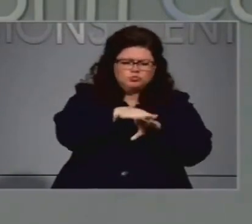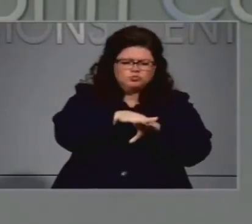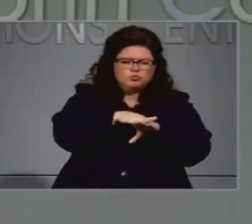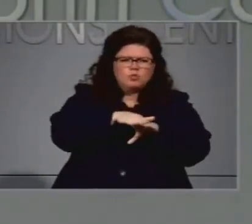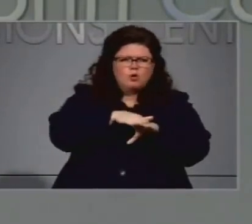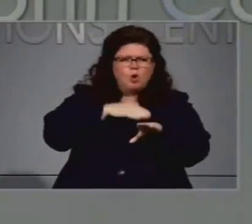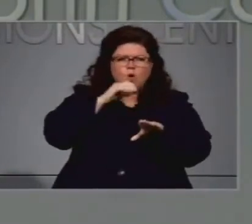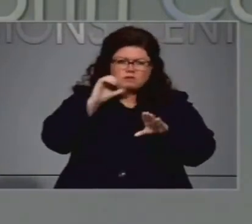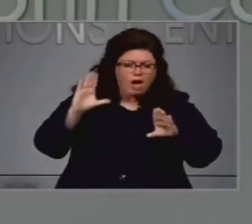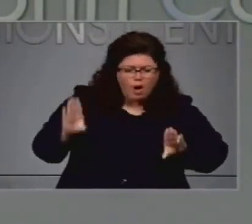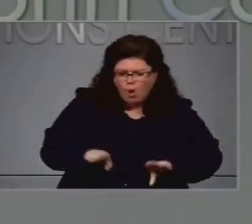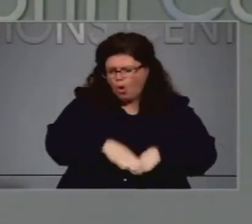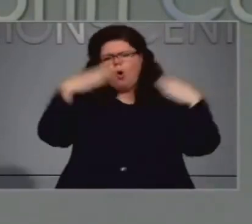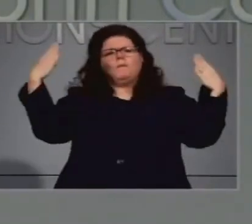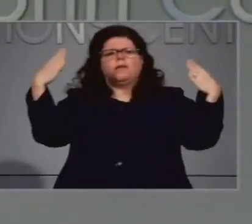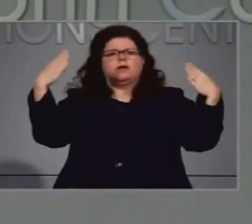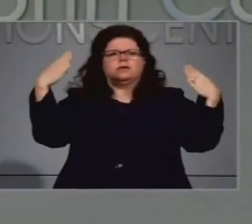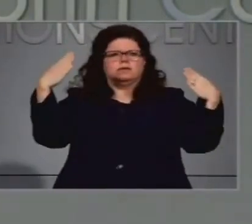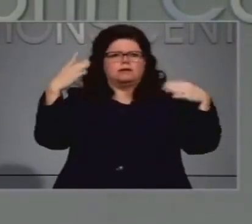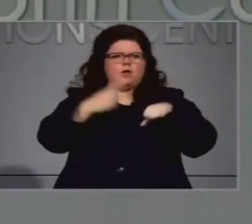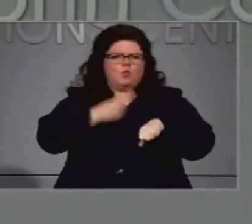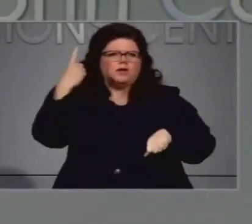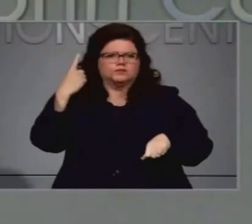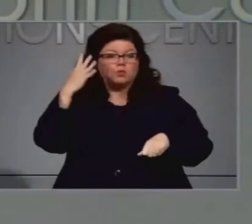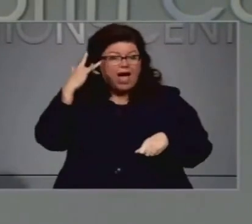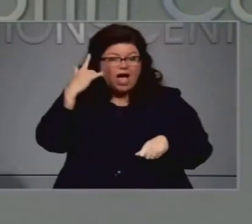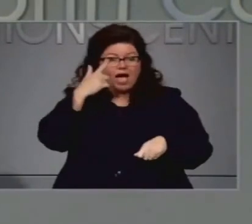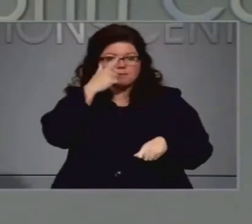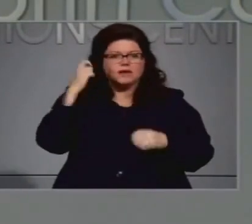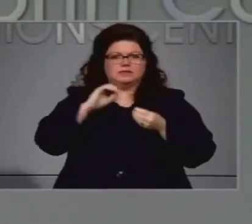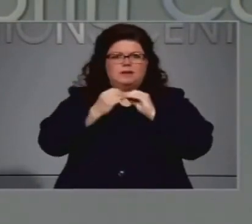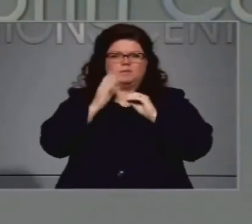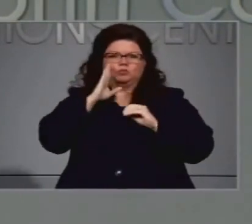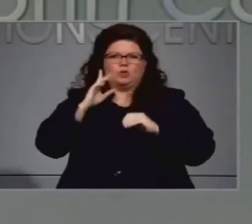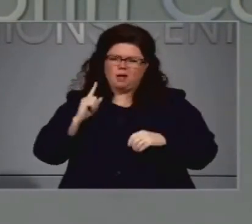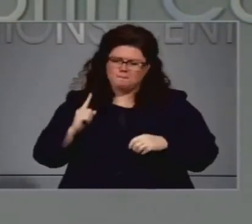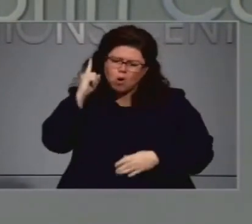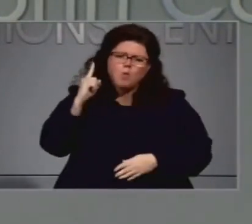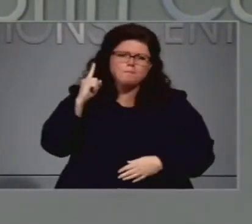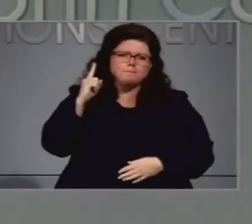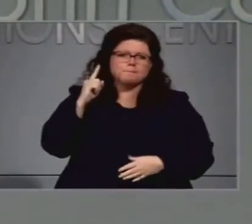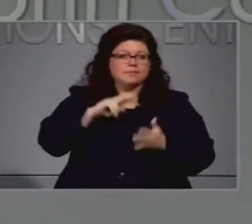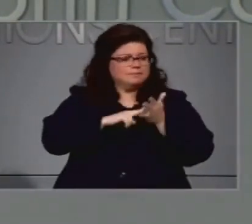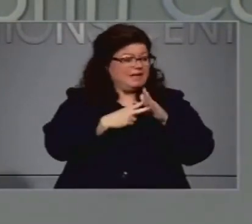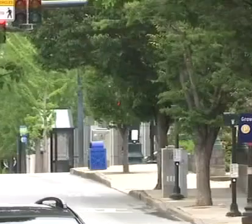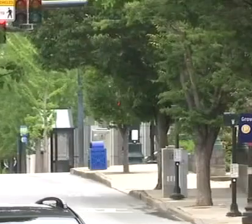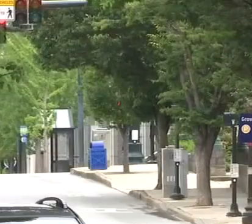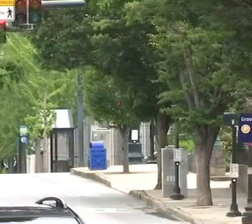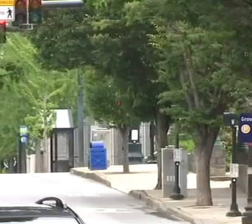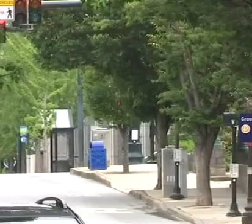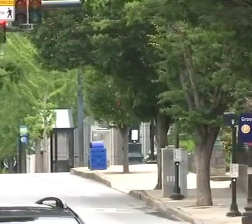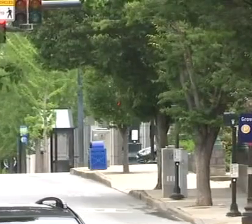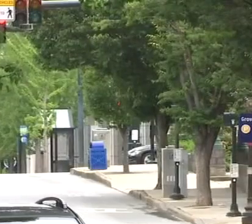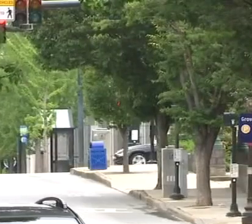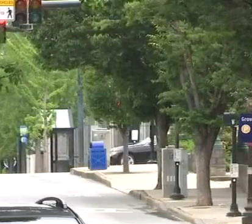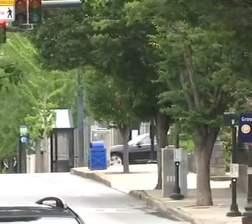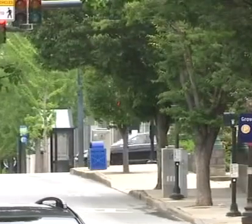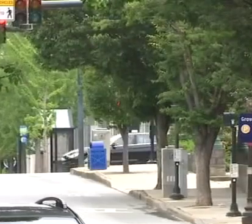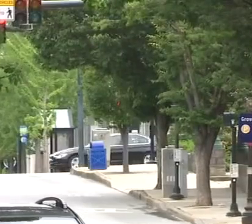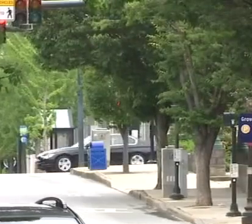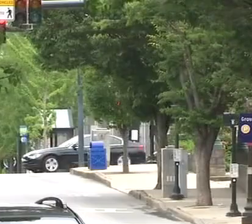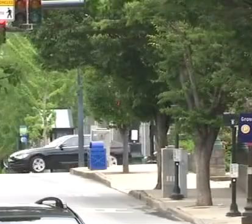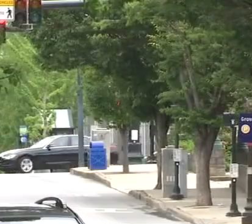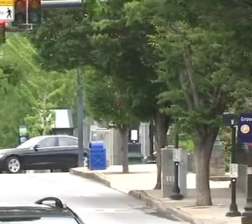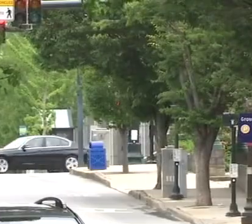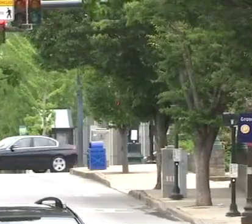or all at once can cause a dangerous spike in the virus that would overwhelm our medical system. Right now, North Carolina is